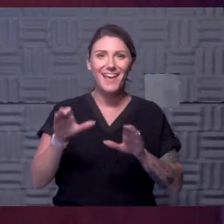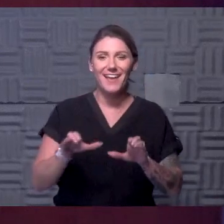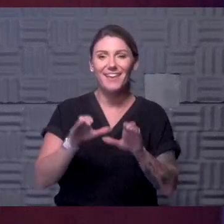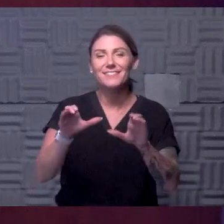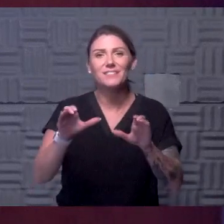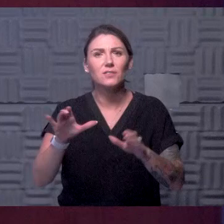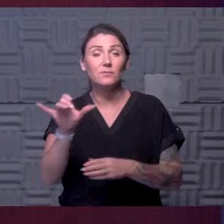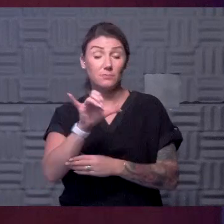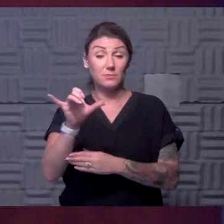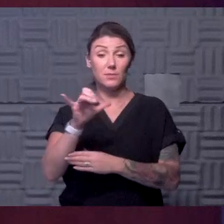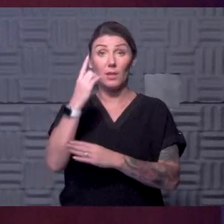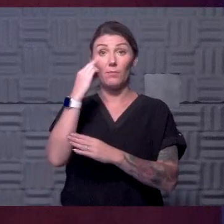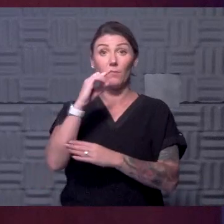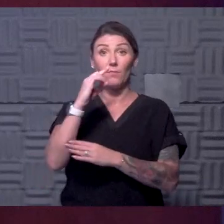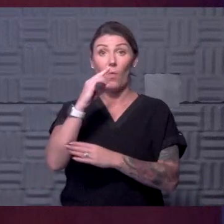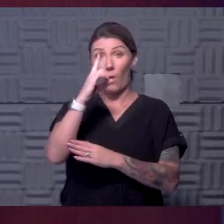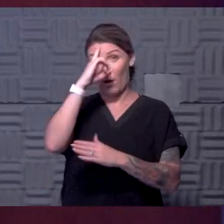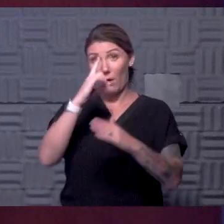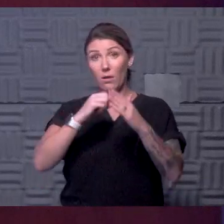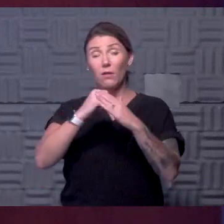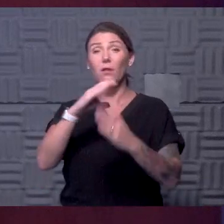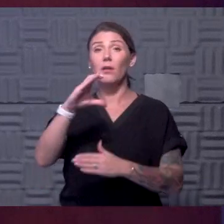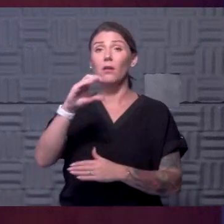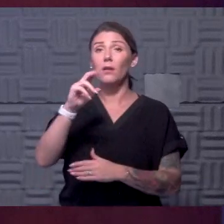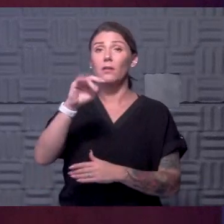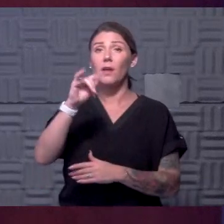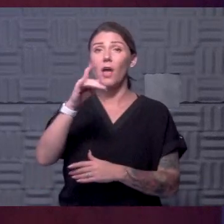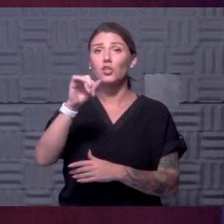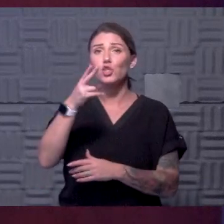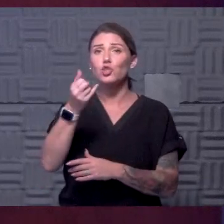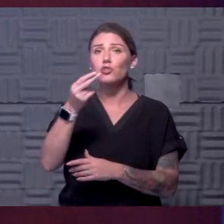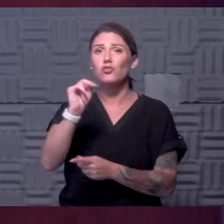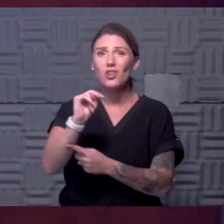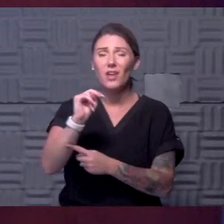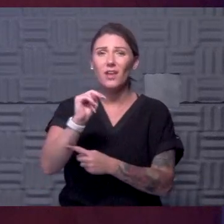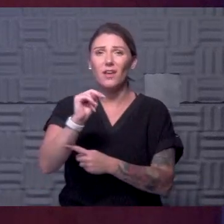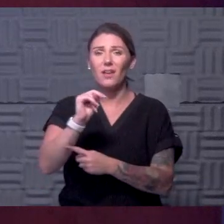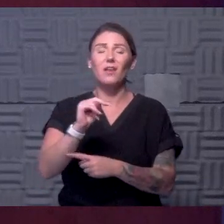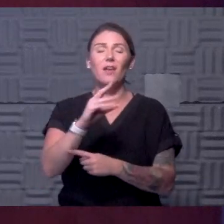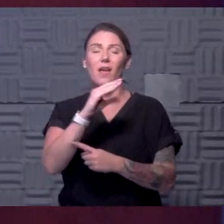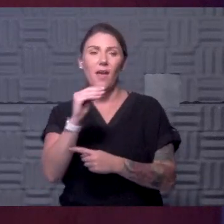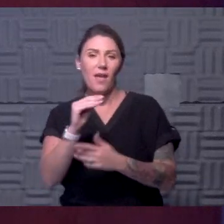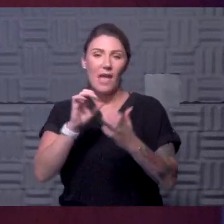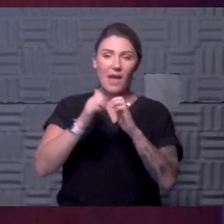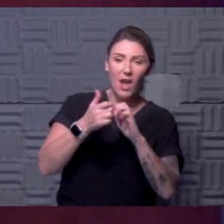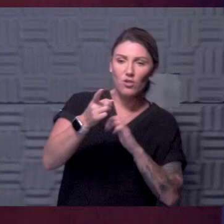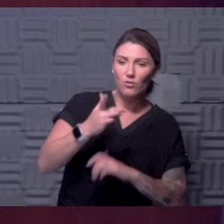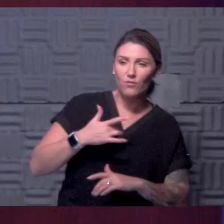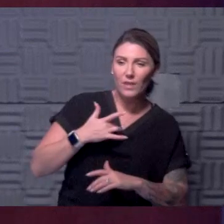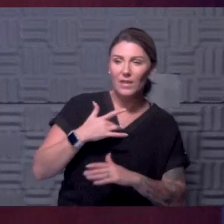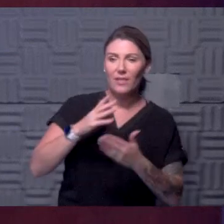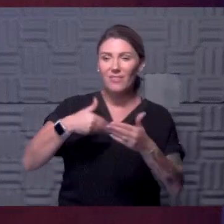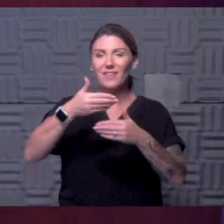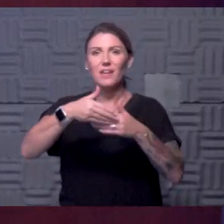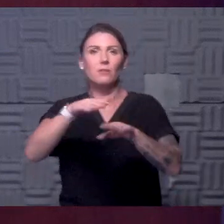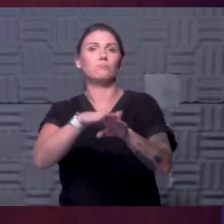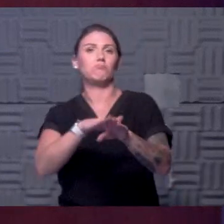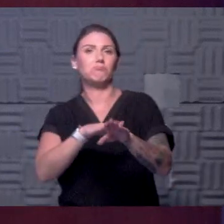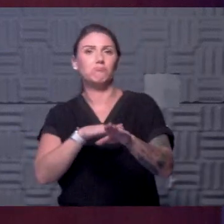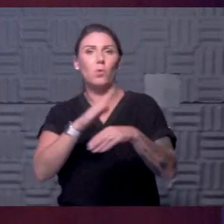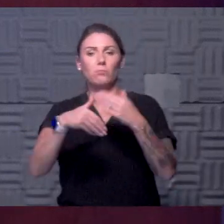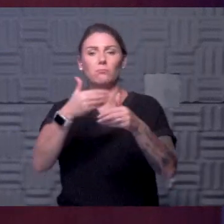activity, similar to what we do for the concussion stuff, of what can you handle? How does that feel? Let's go up to the next step. We've talked with